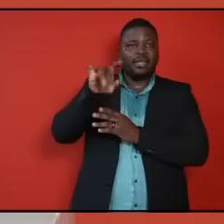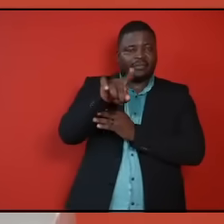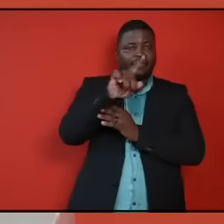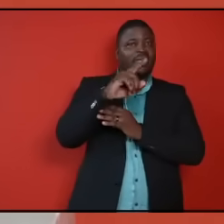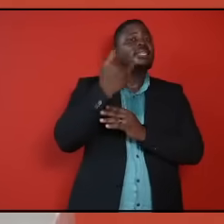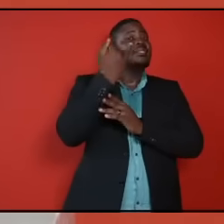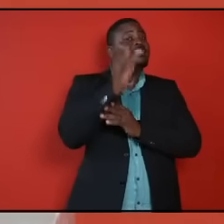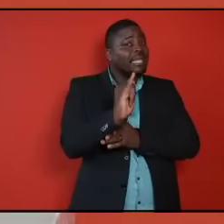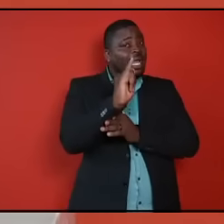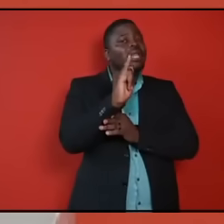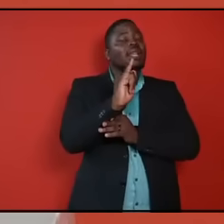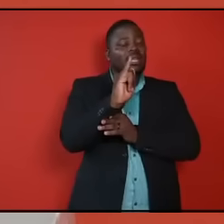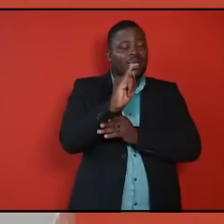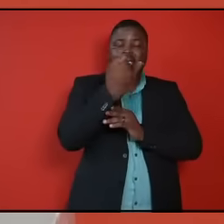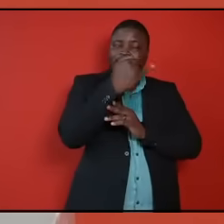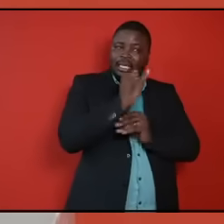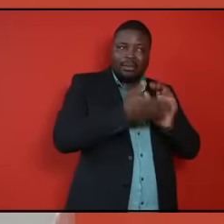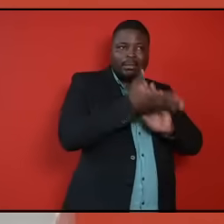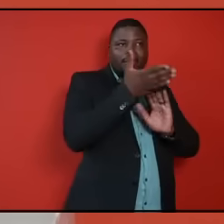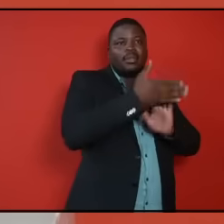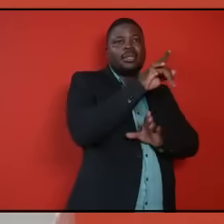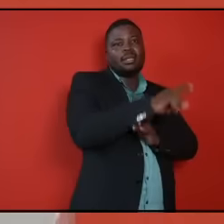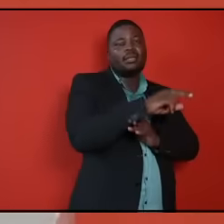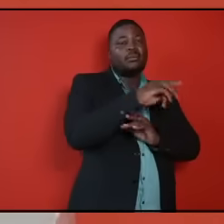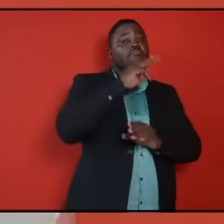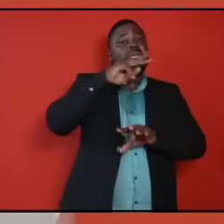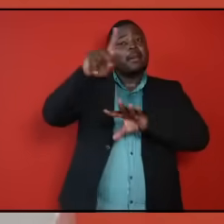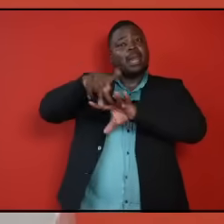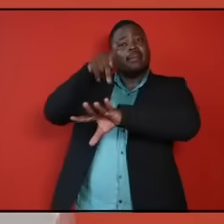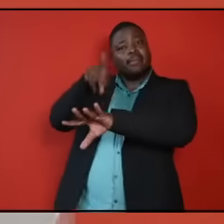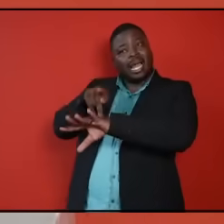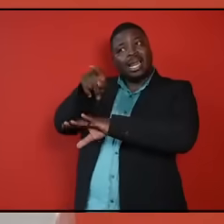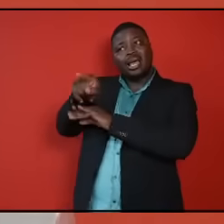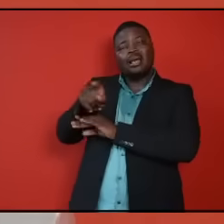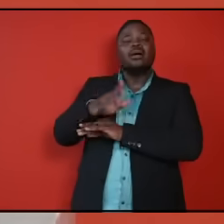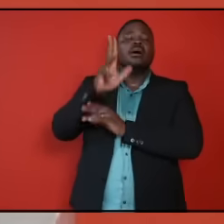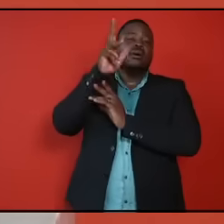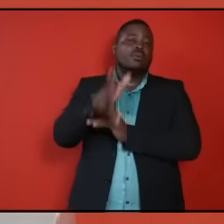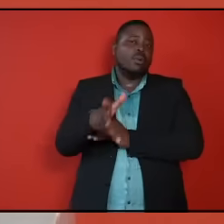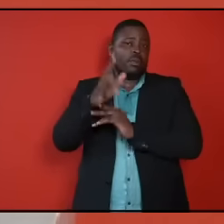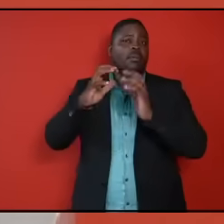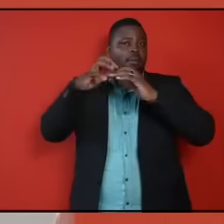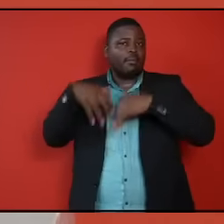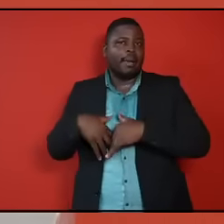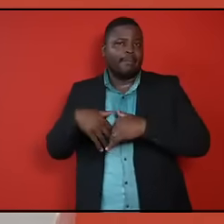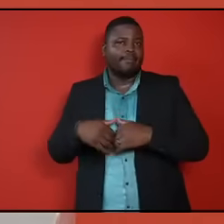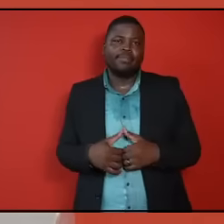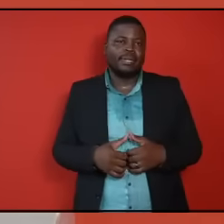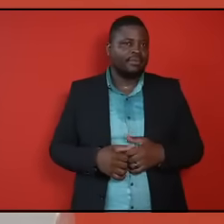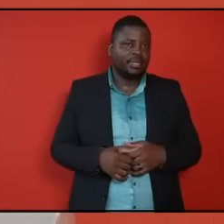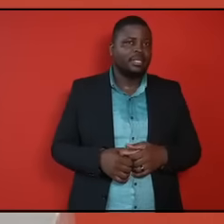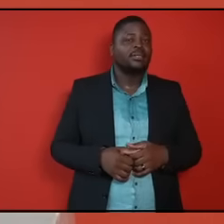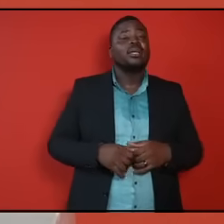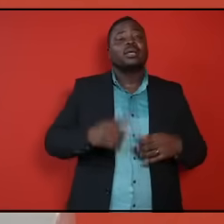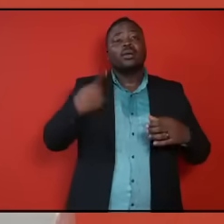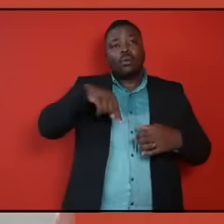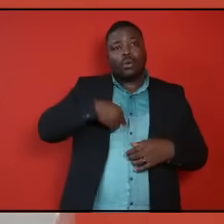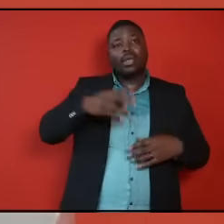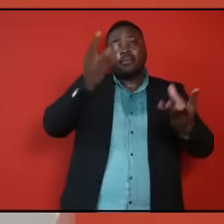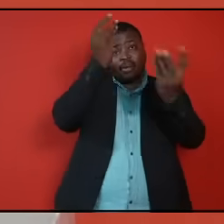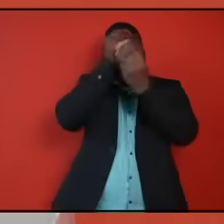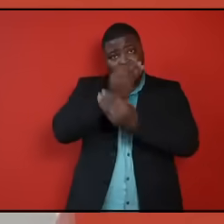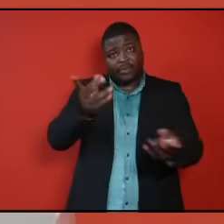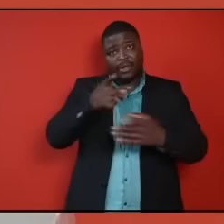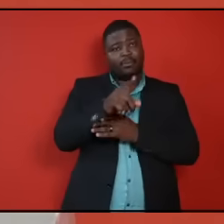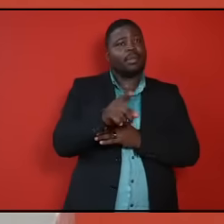Phala Phala will never die because they thought they buried it in that court. We told you it will never